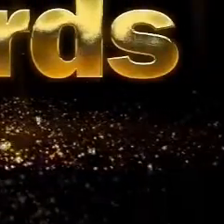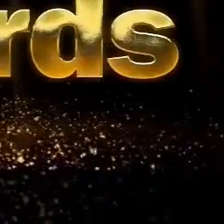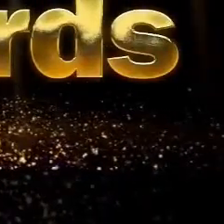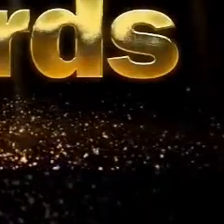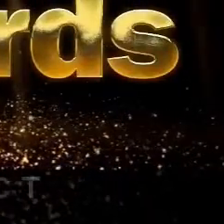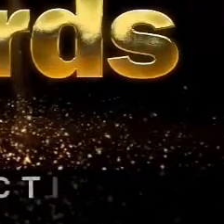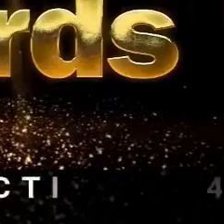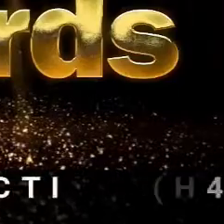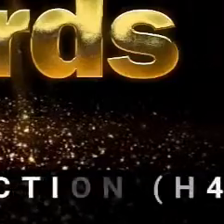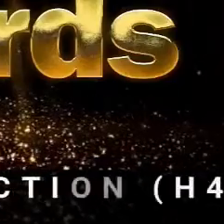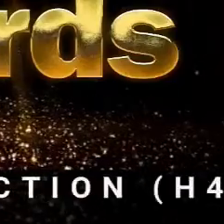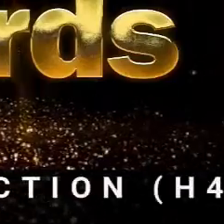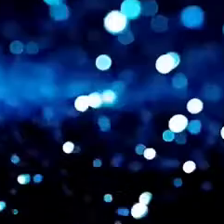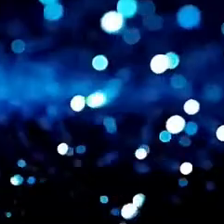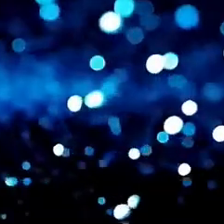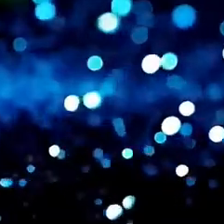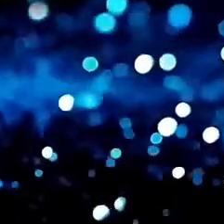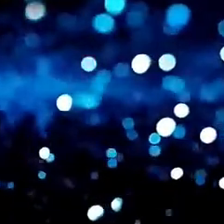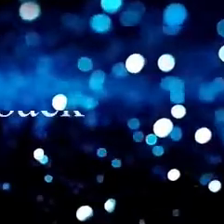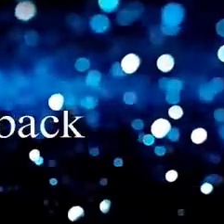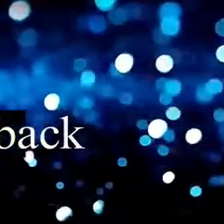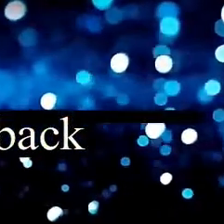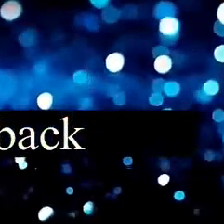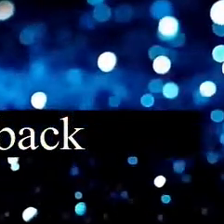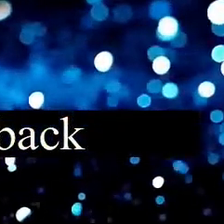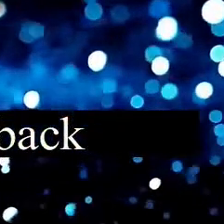Chill Awards.